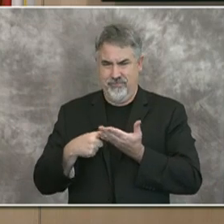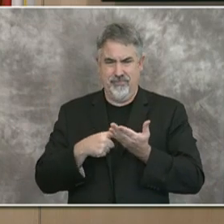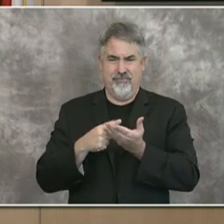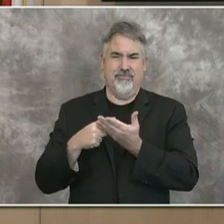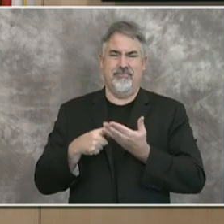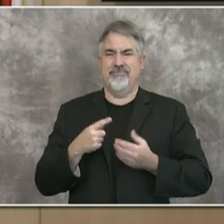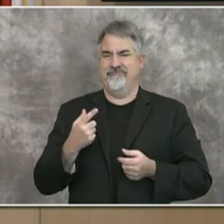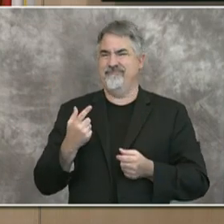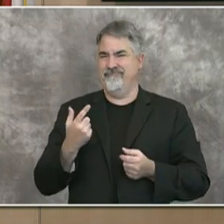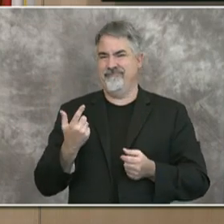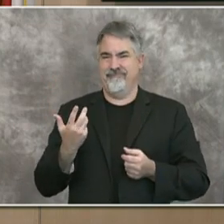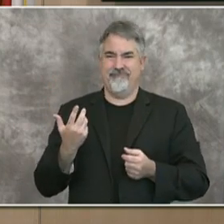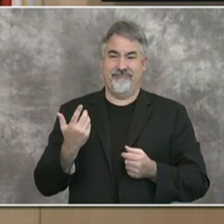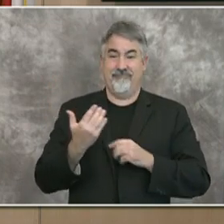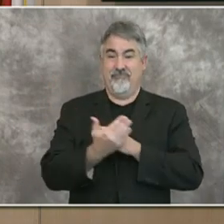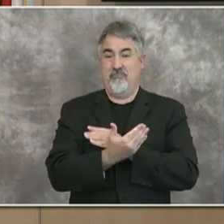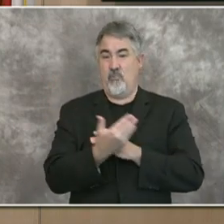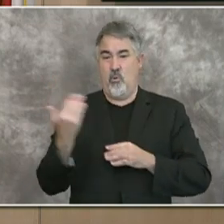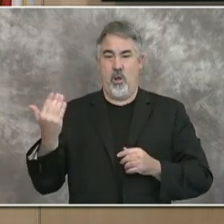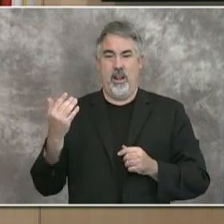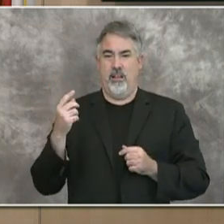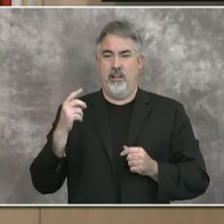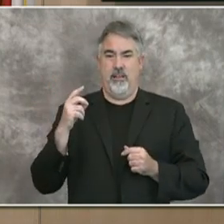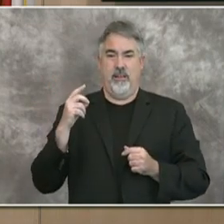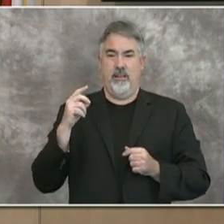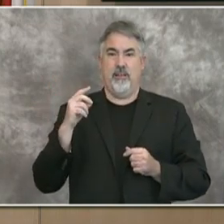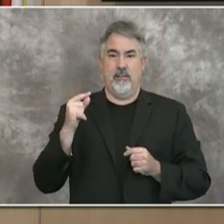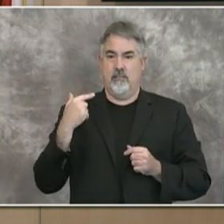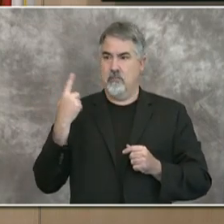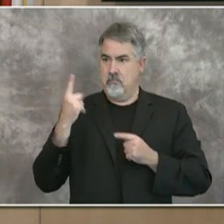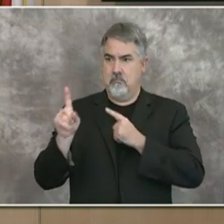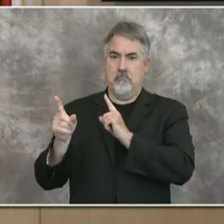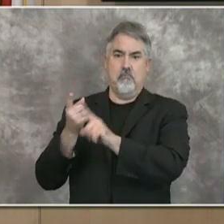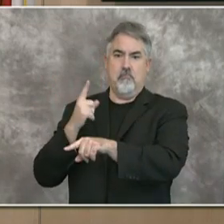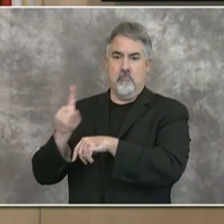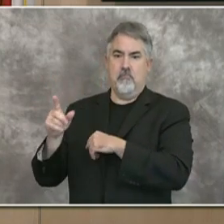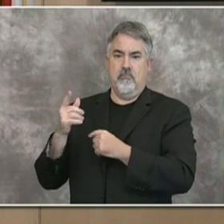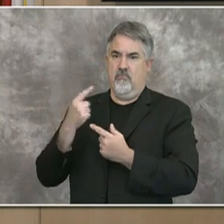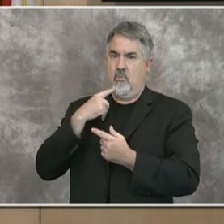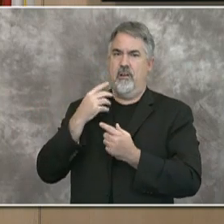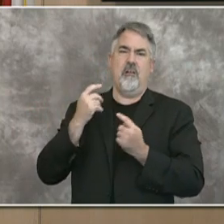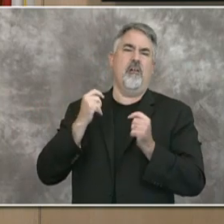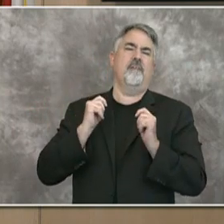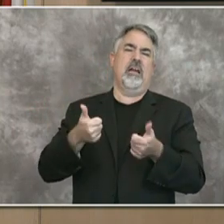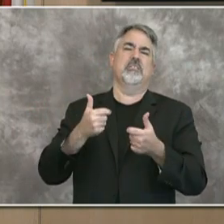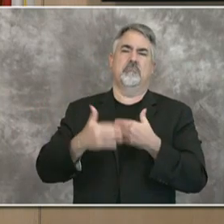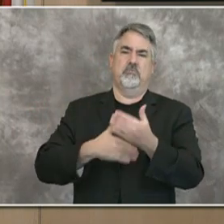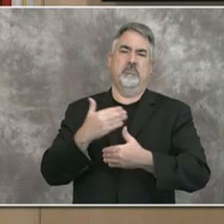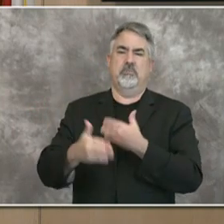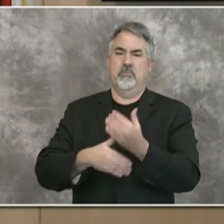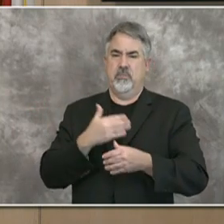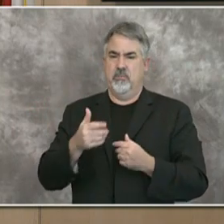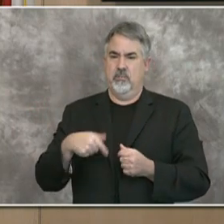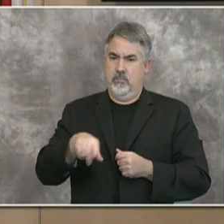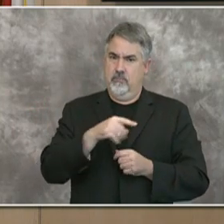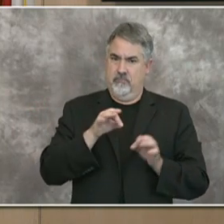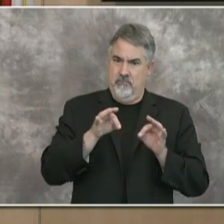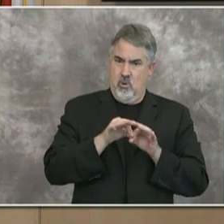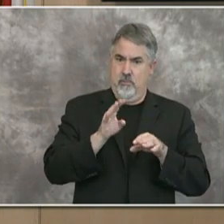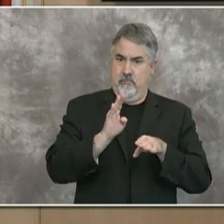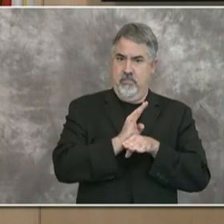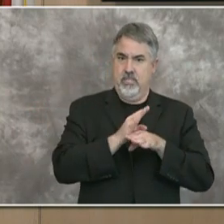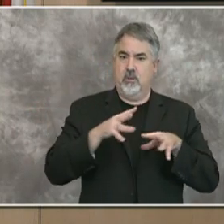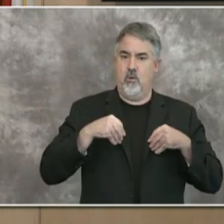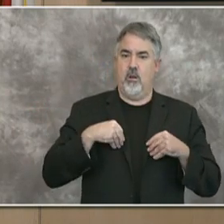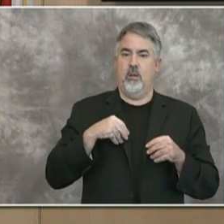work. It is quick, it is seamless once you get it up and running, and so we encourage everyone out there, every business owner out there, to download the